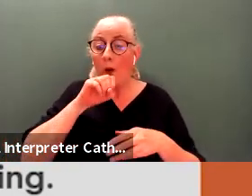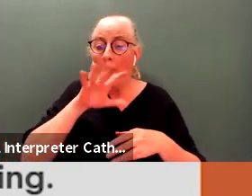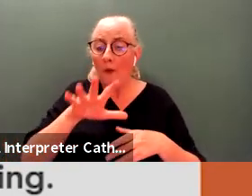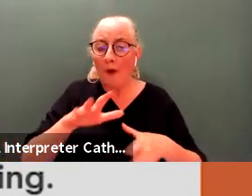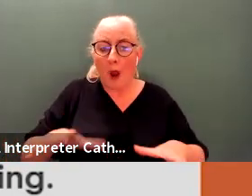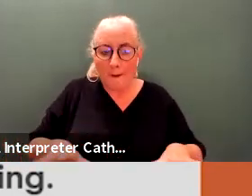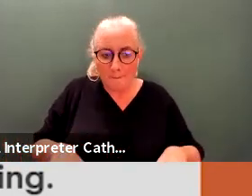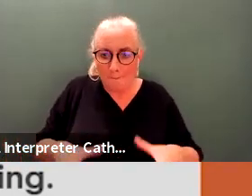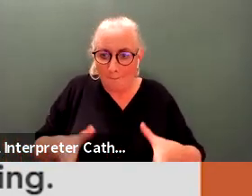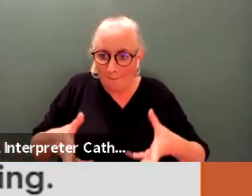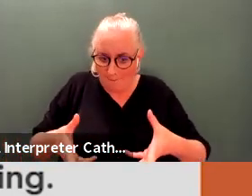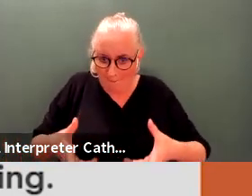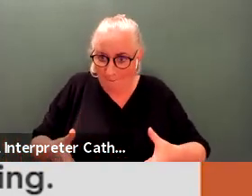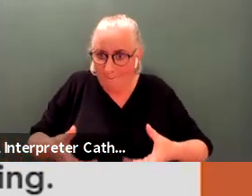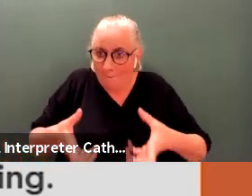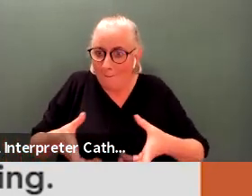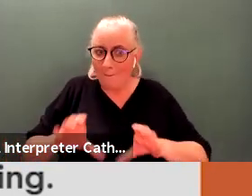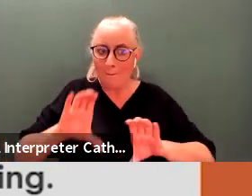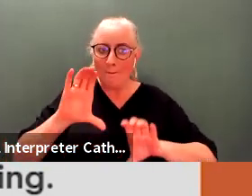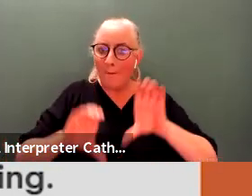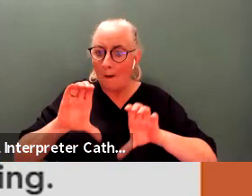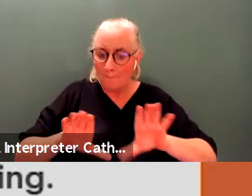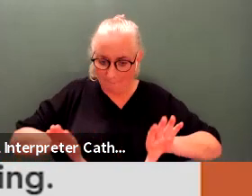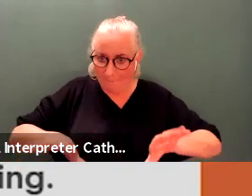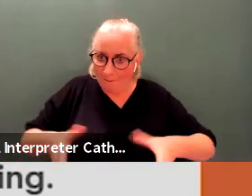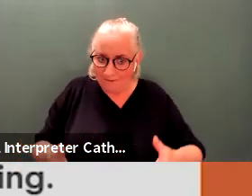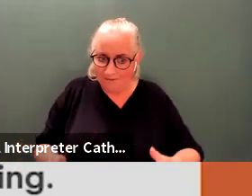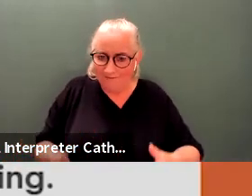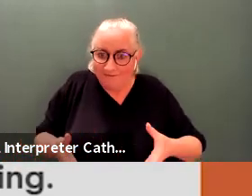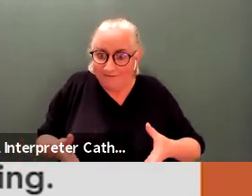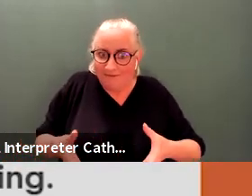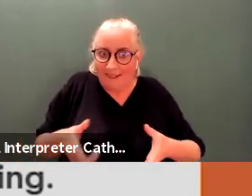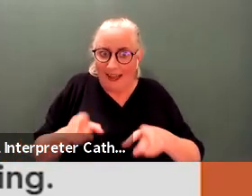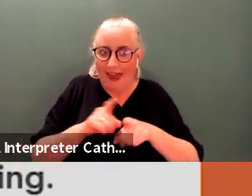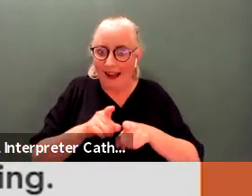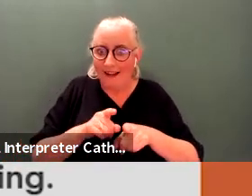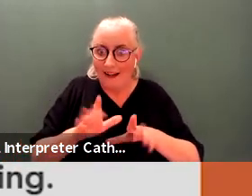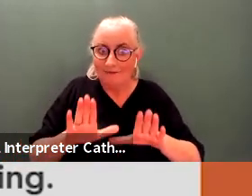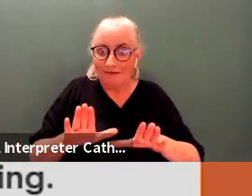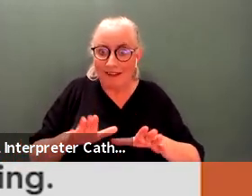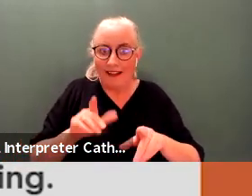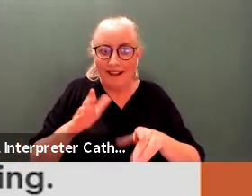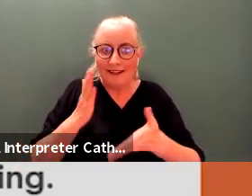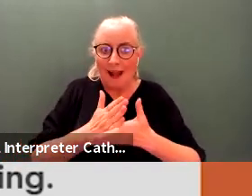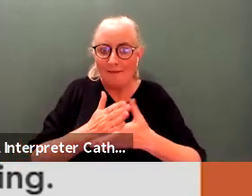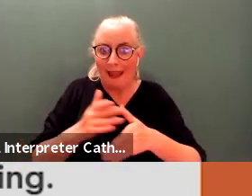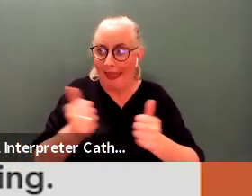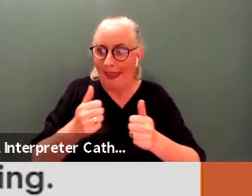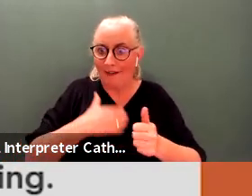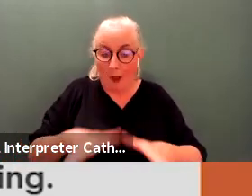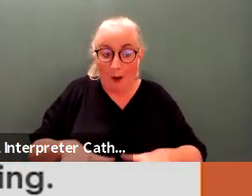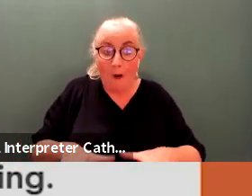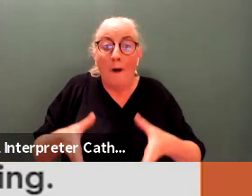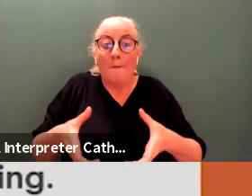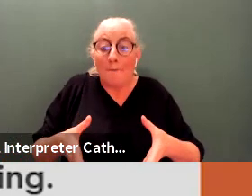squeeze the muscles around your back and front passage as if you're trying to stop wind or the flow of urine, and